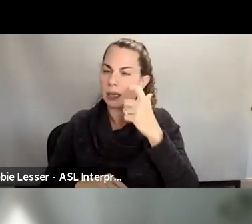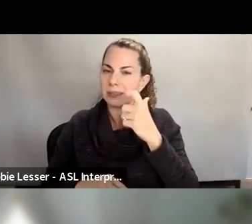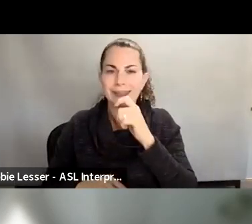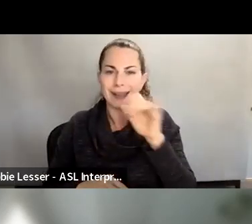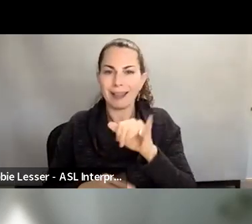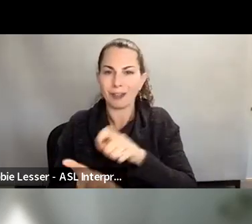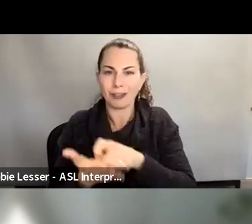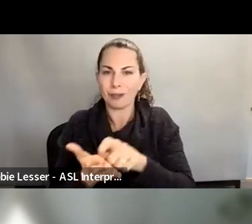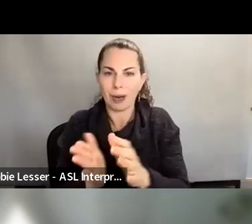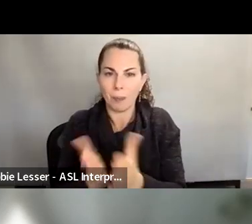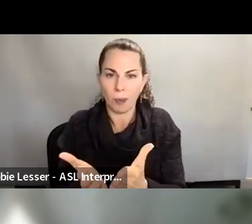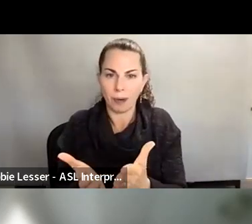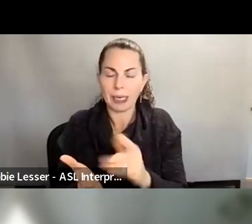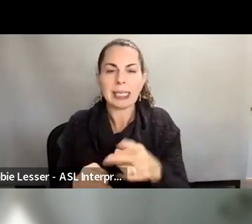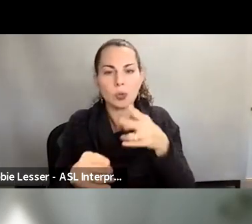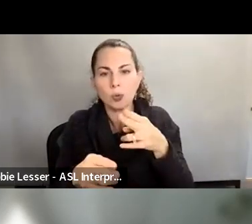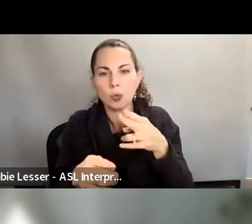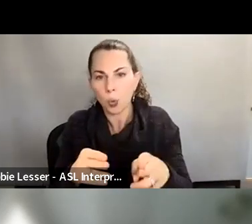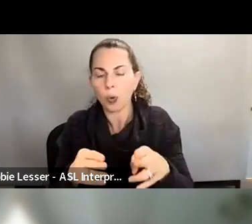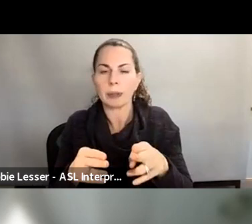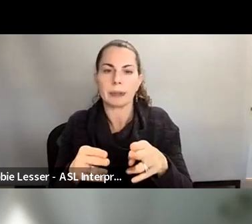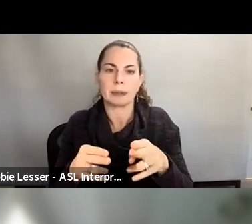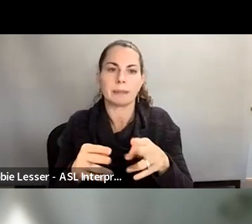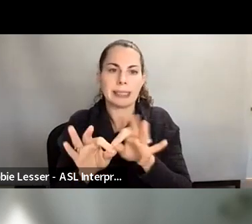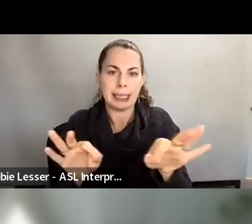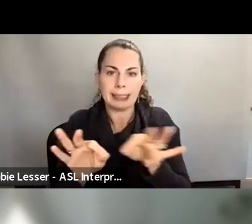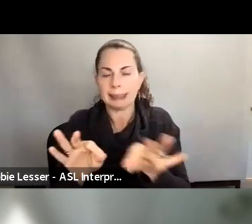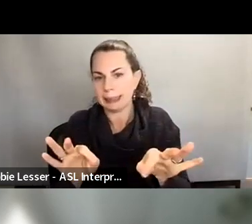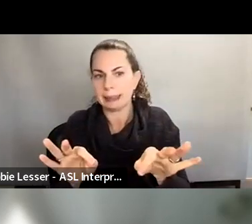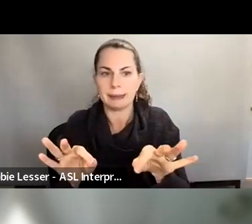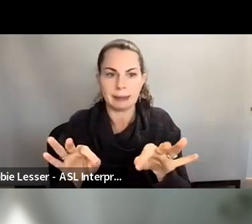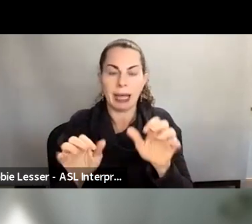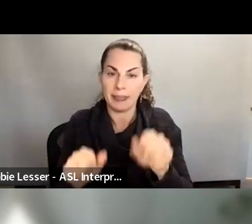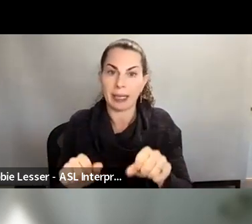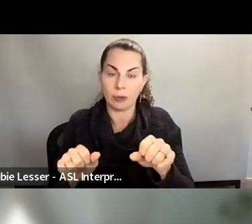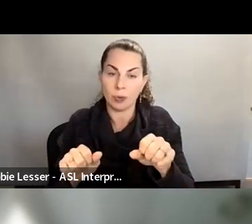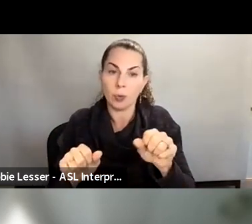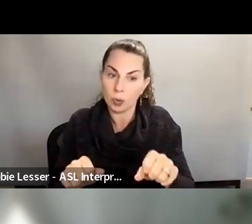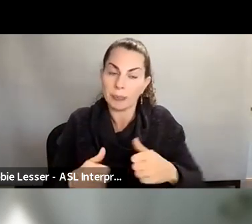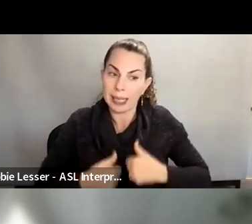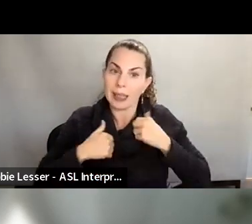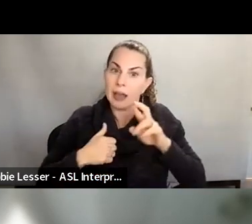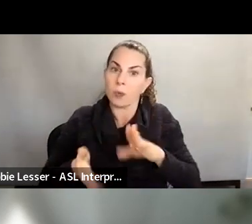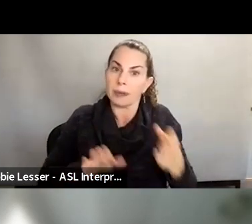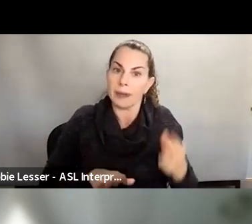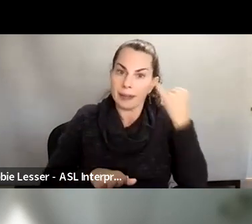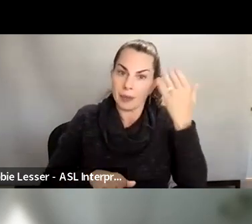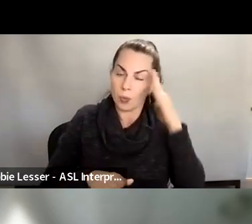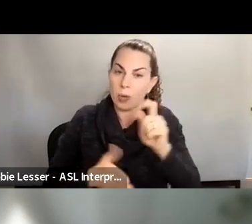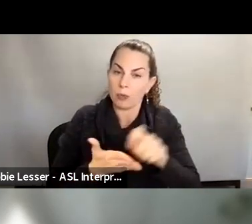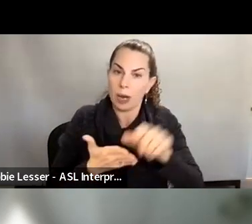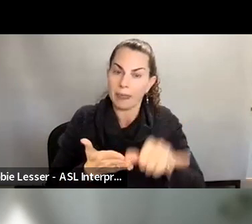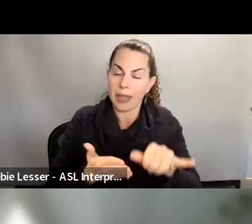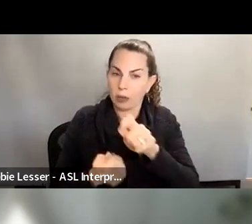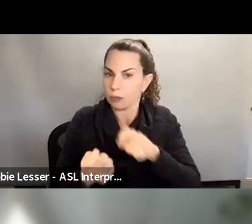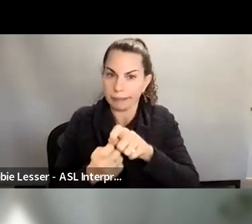book. It's short, segued sentences that can literally be life or death if you don't know how to write it correctly. So